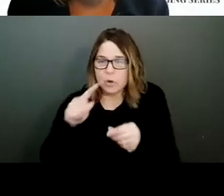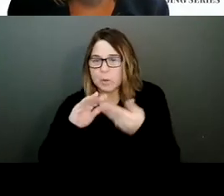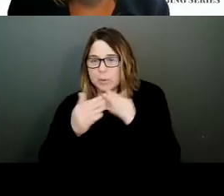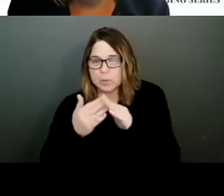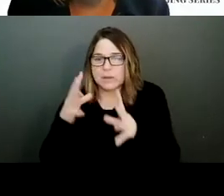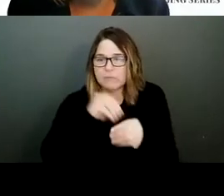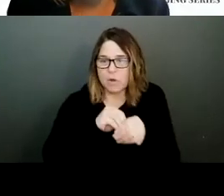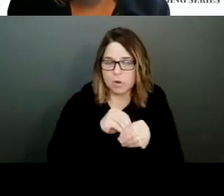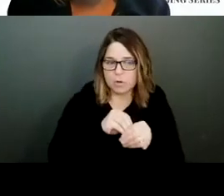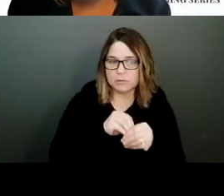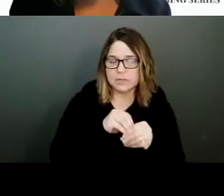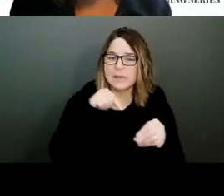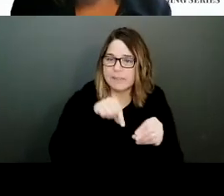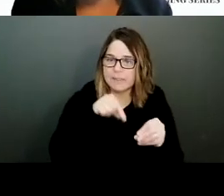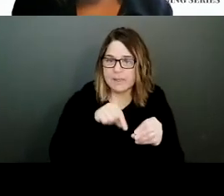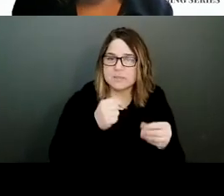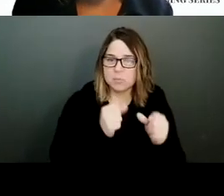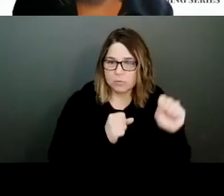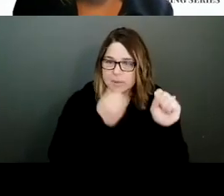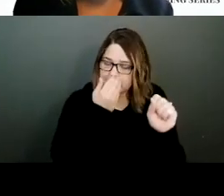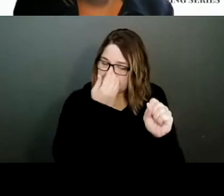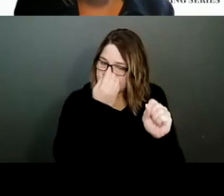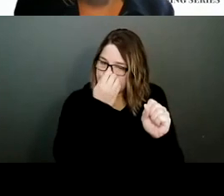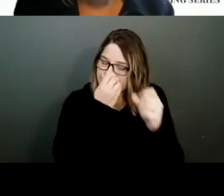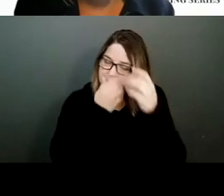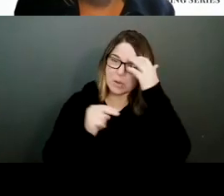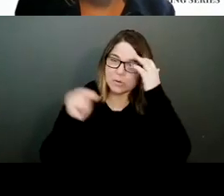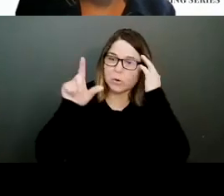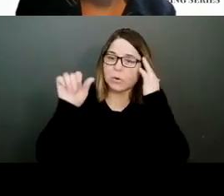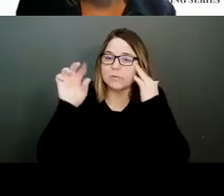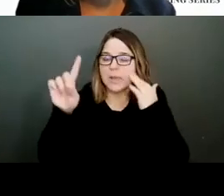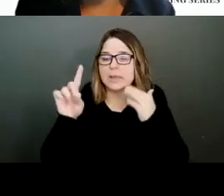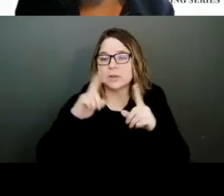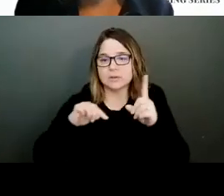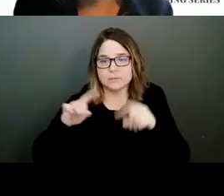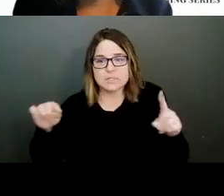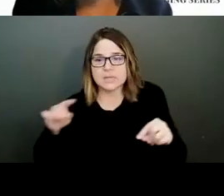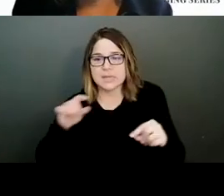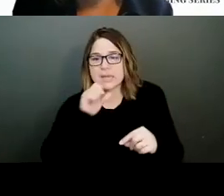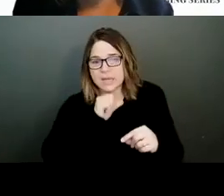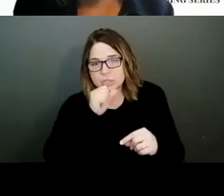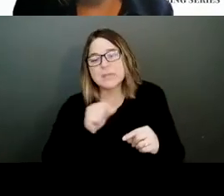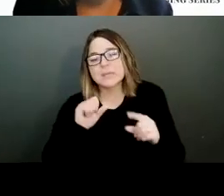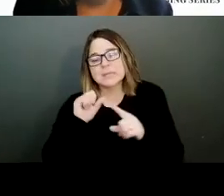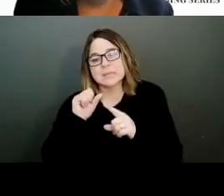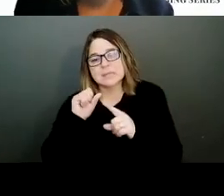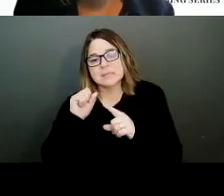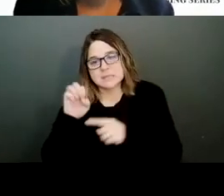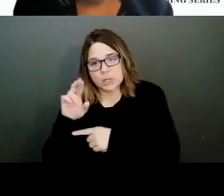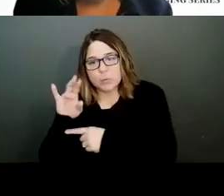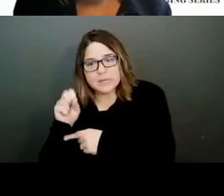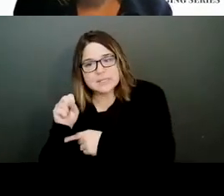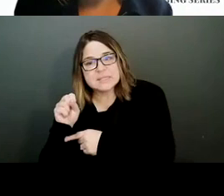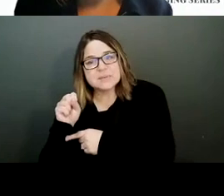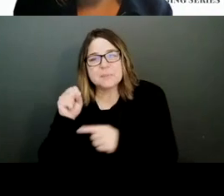age-friendly movement. This series, the Northland Diversity and Aging Series, and the topics we're speaking of today